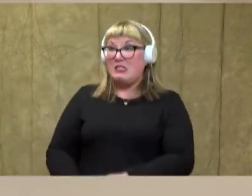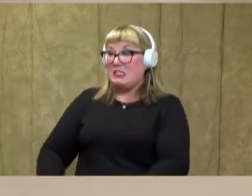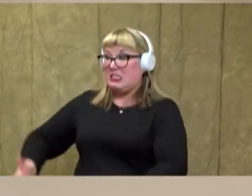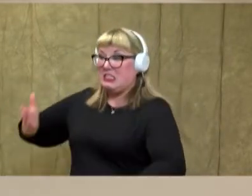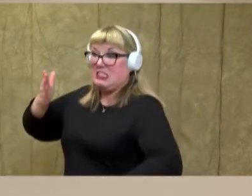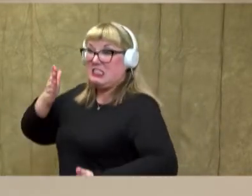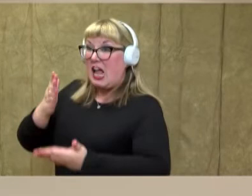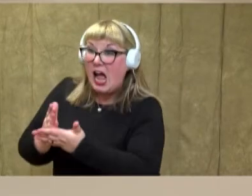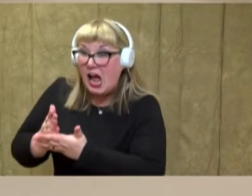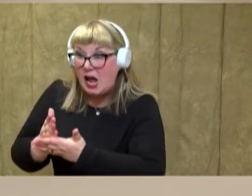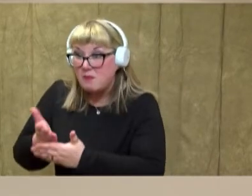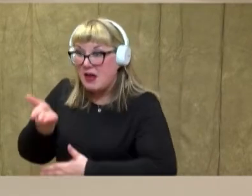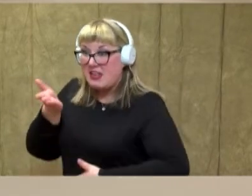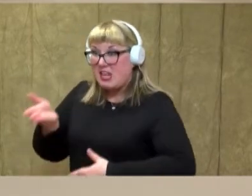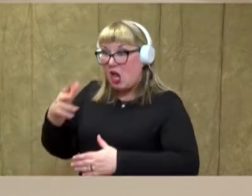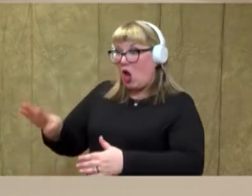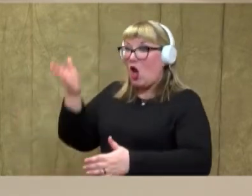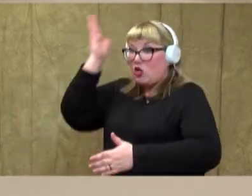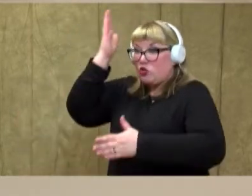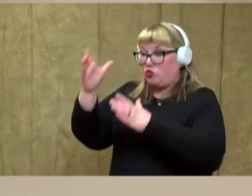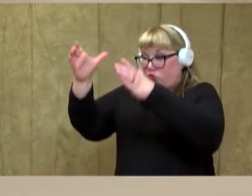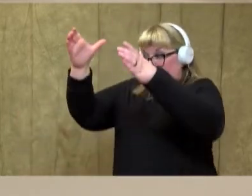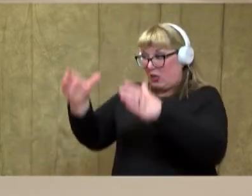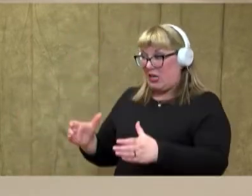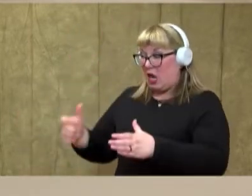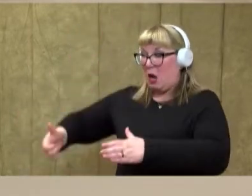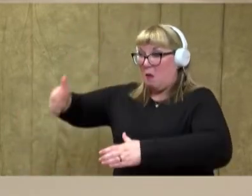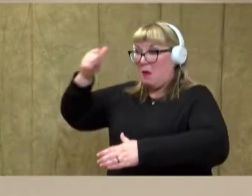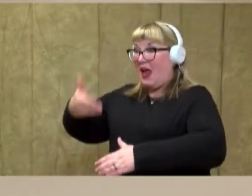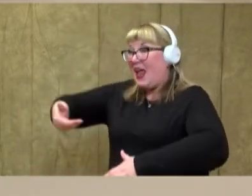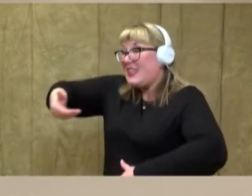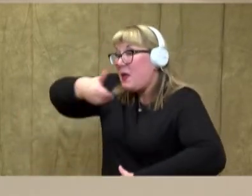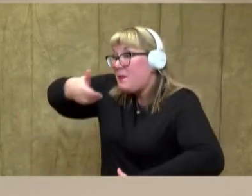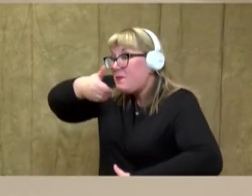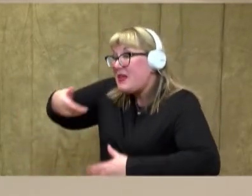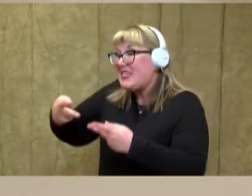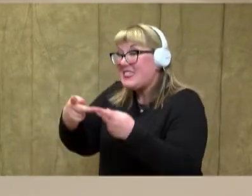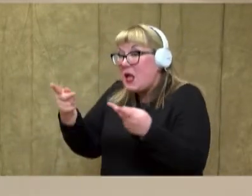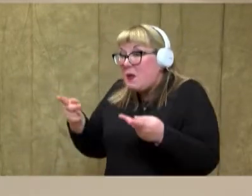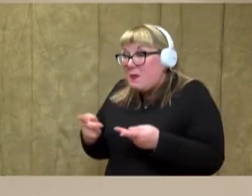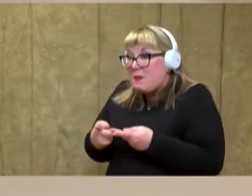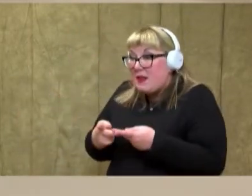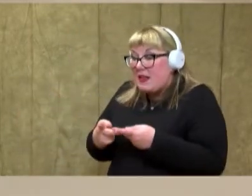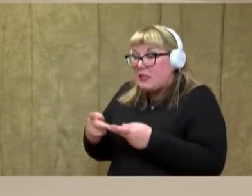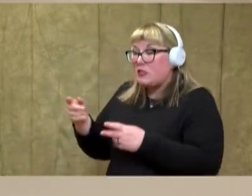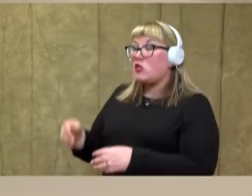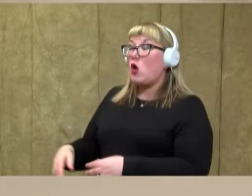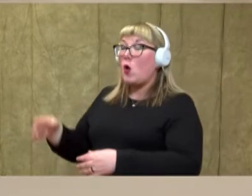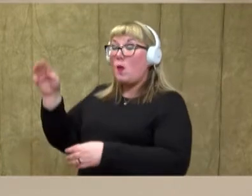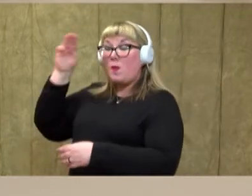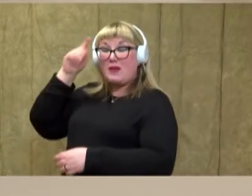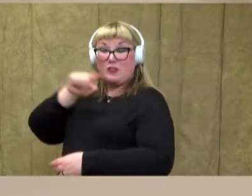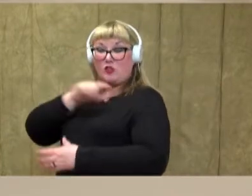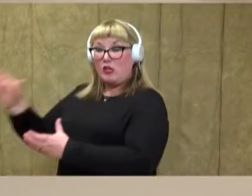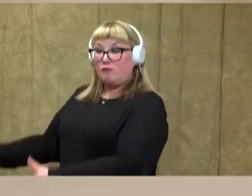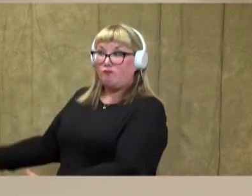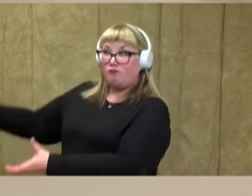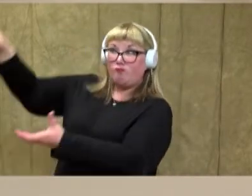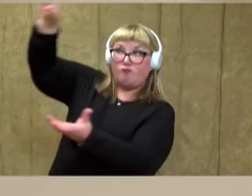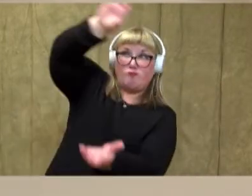Stop! There are trash cans behind the pizza parlor. Mr. Gilly empties the can into the